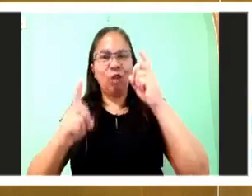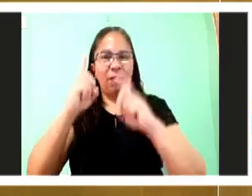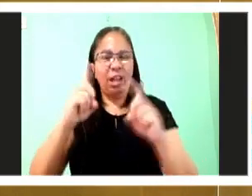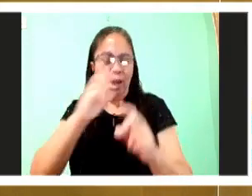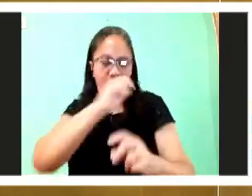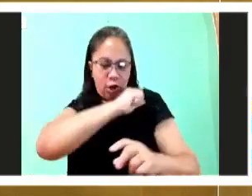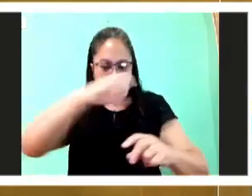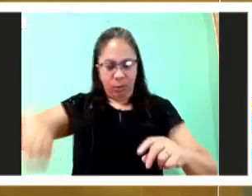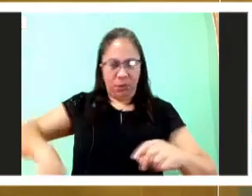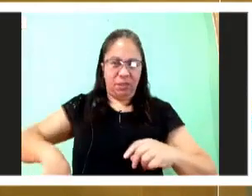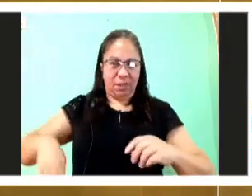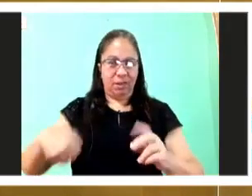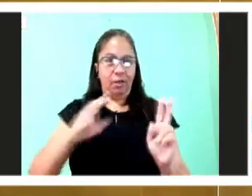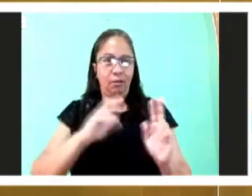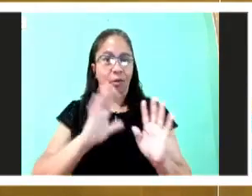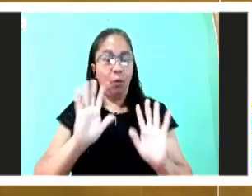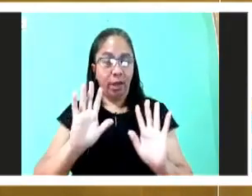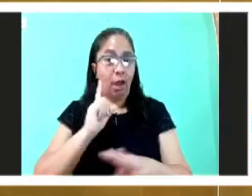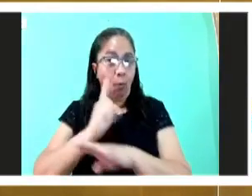The warning has been given.